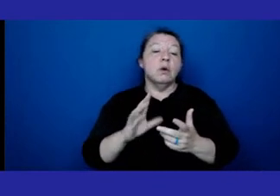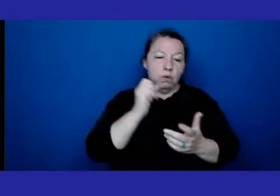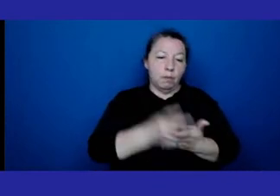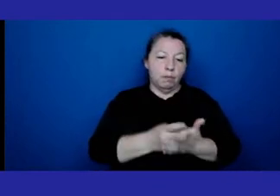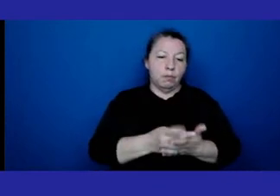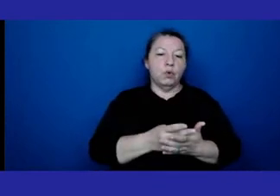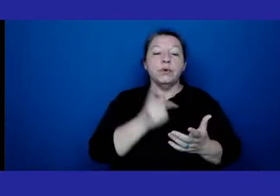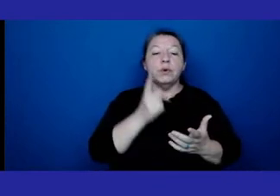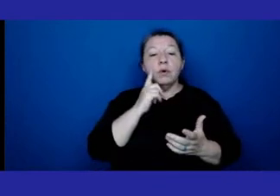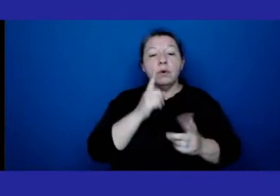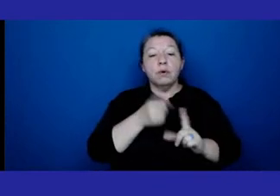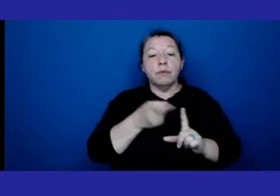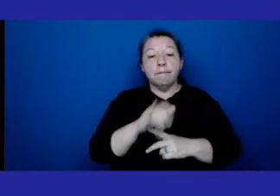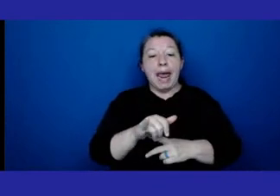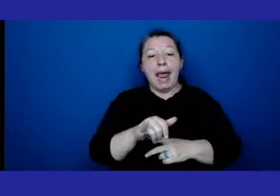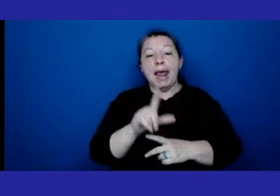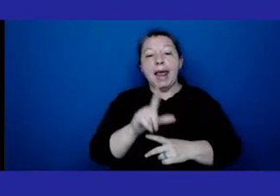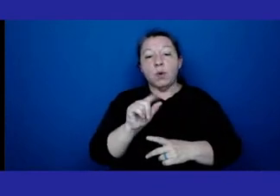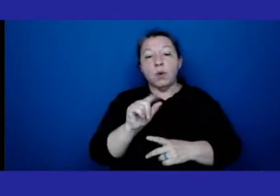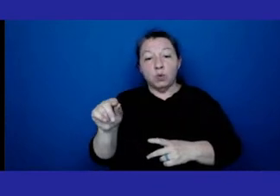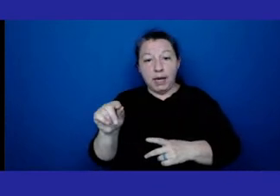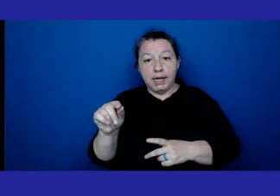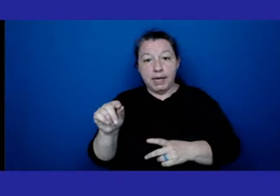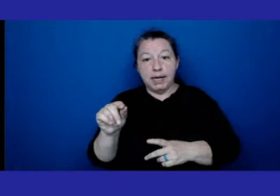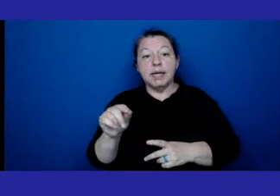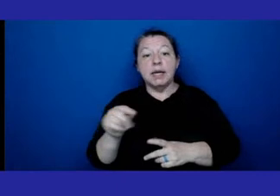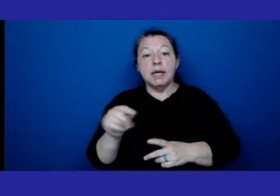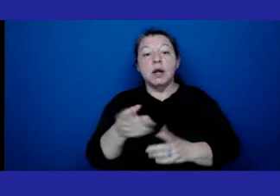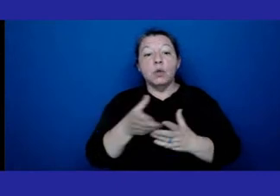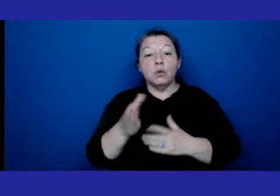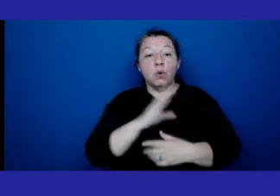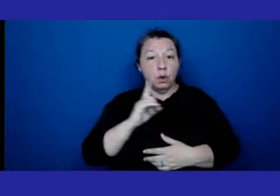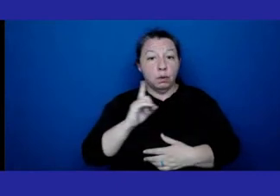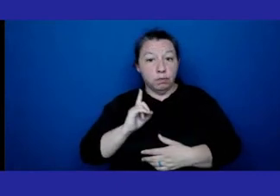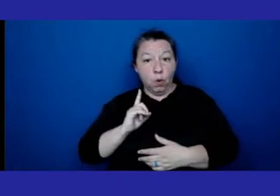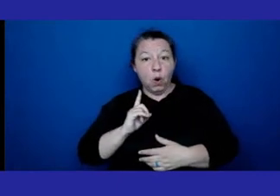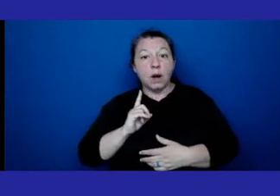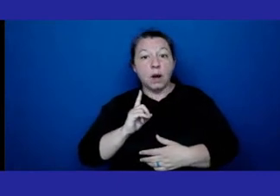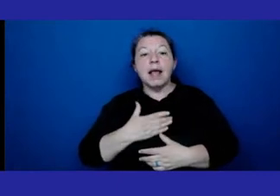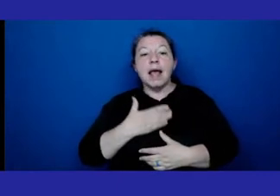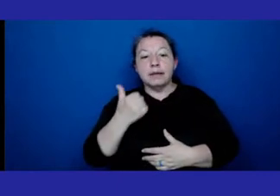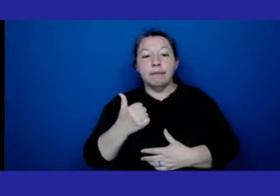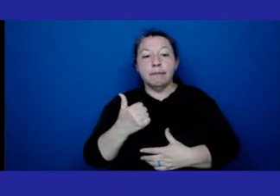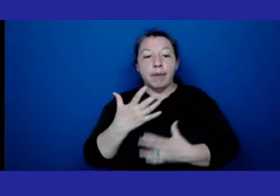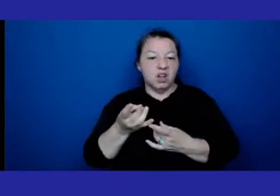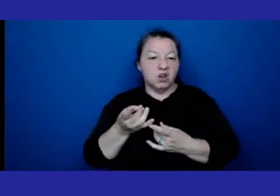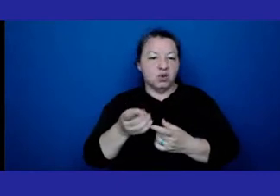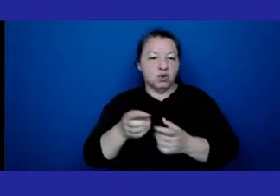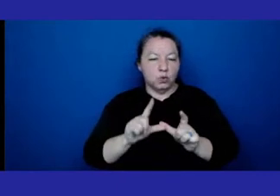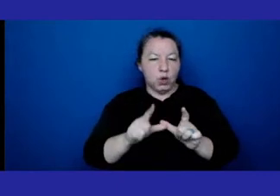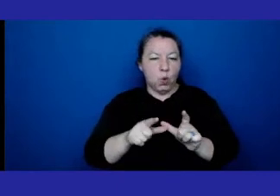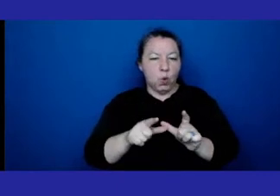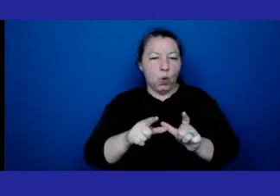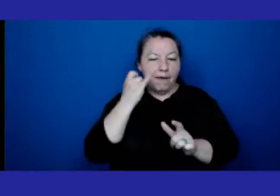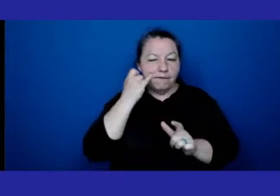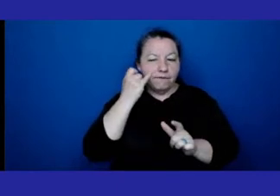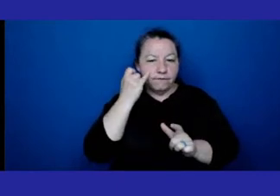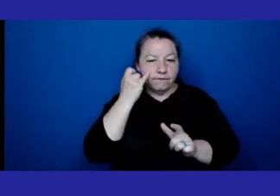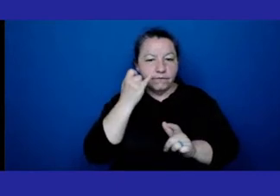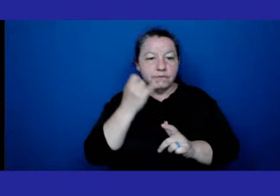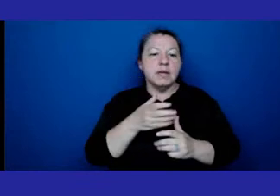was approved in May of 2020 by the board as a best interest renewal, which ends this June